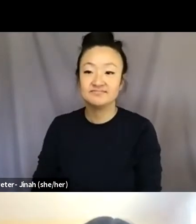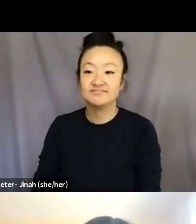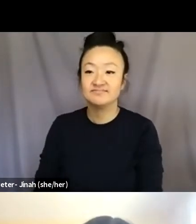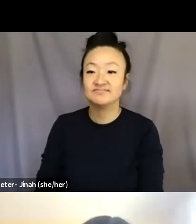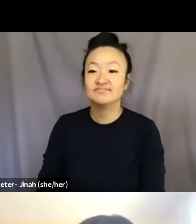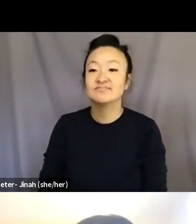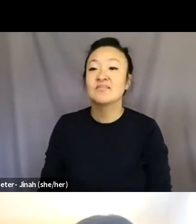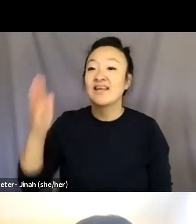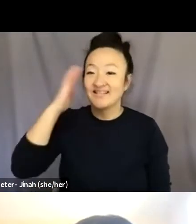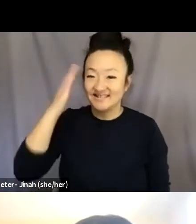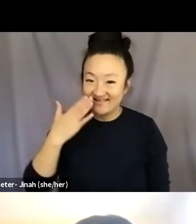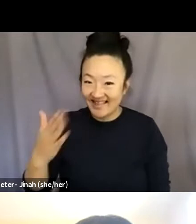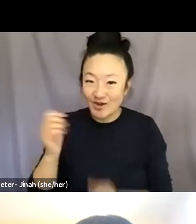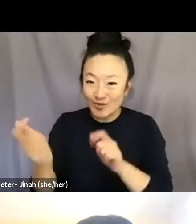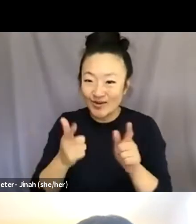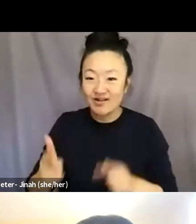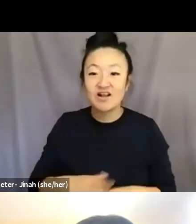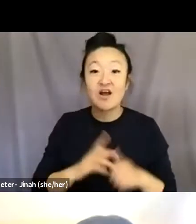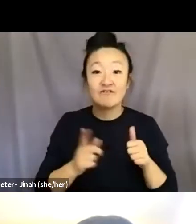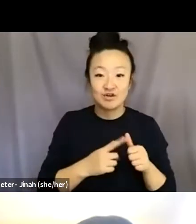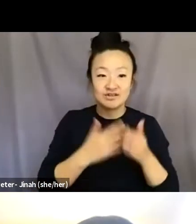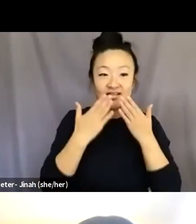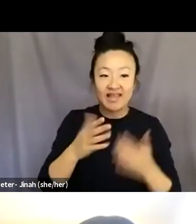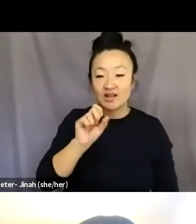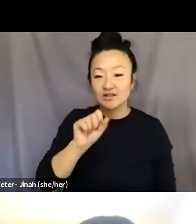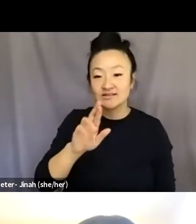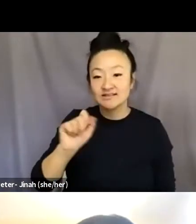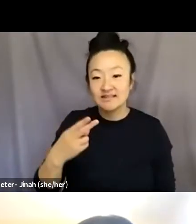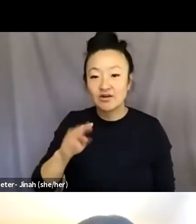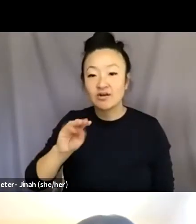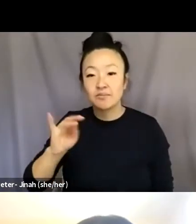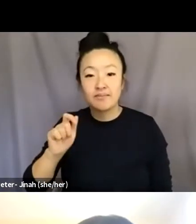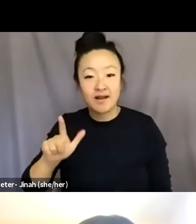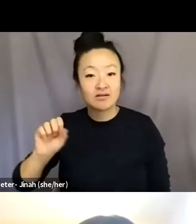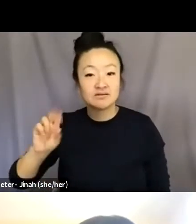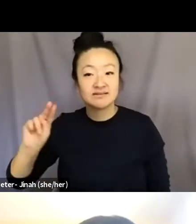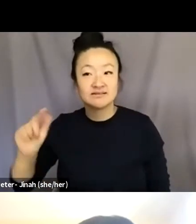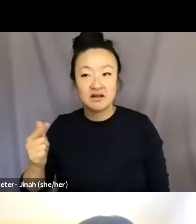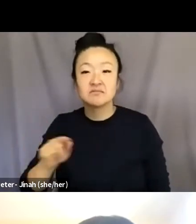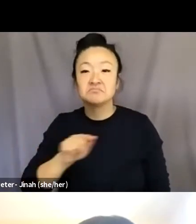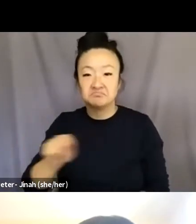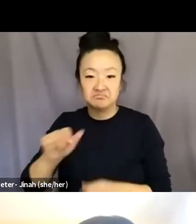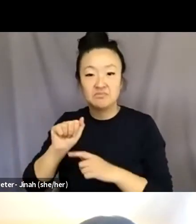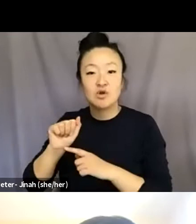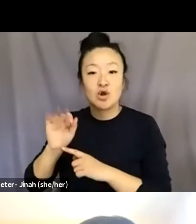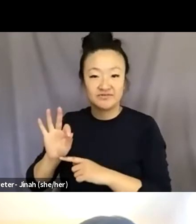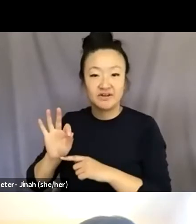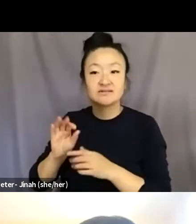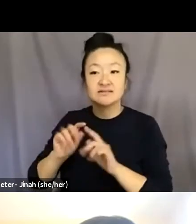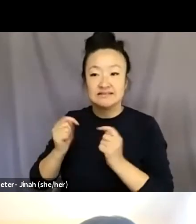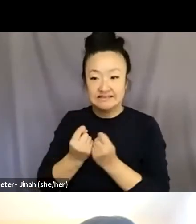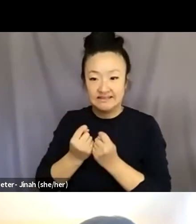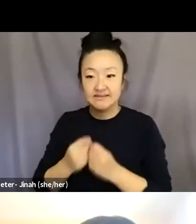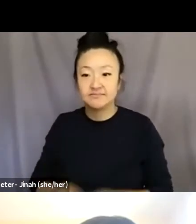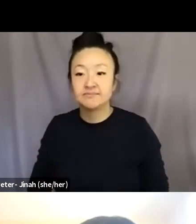Thanks all. First off, huge thanks to Sarah, Michael, Sung, and the whole ArtsFund team. ArtsFund right away stepped in